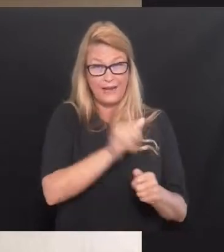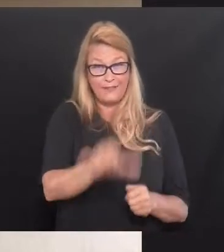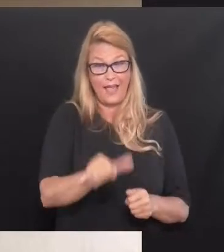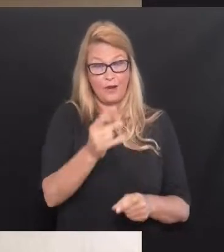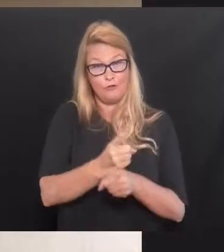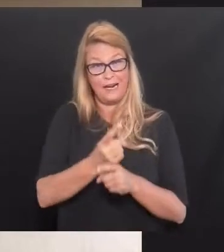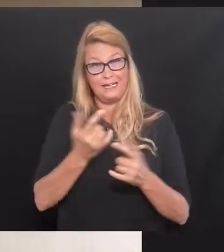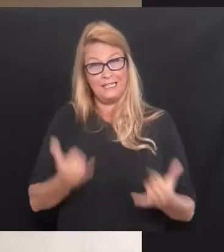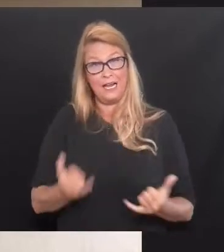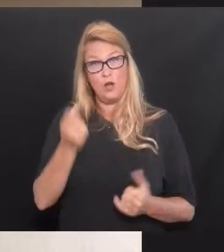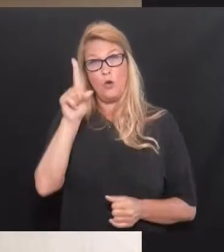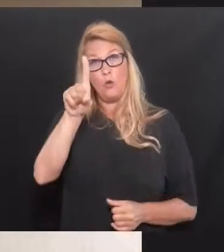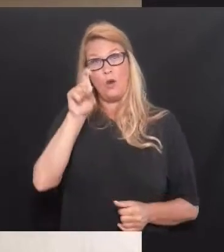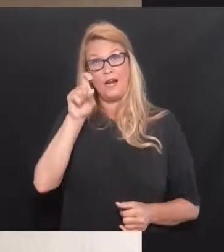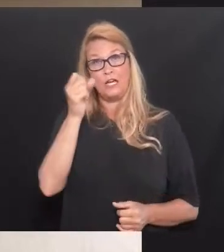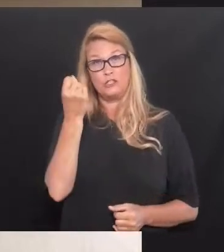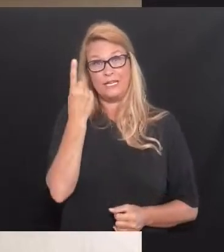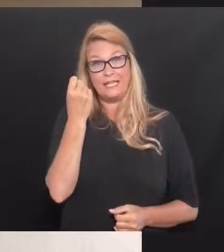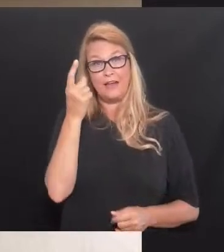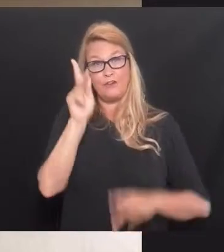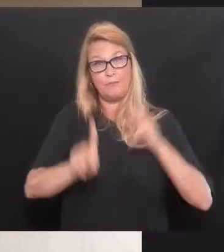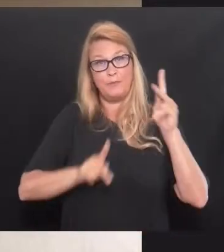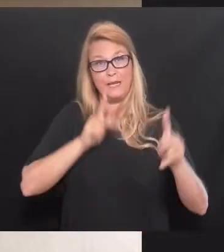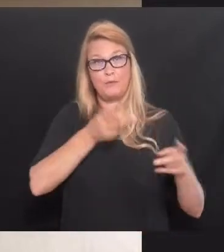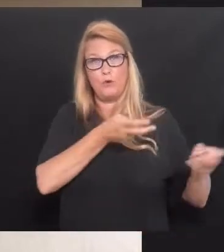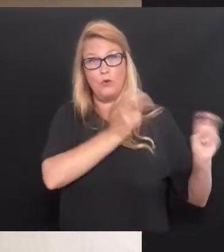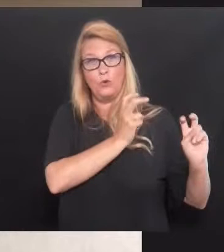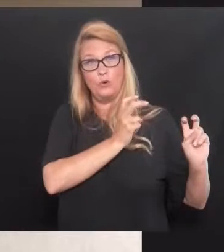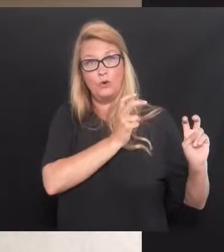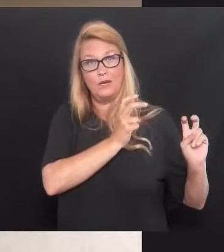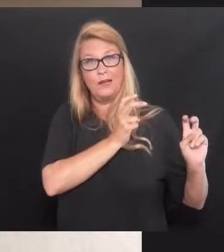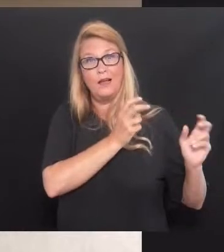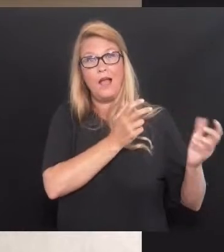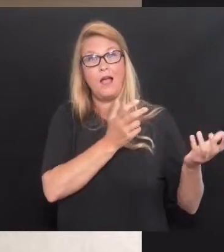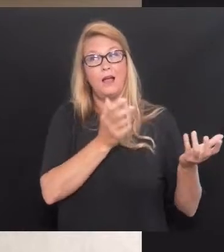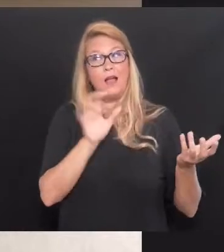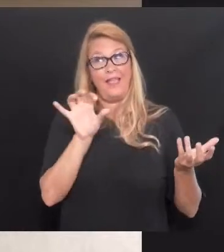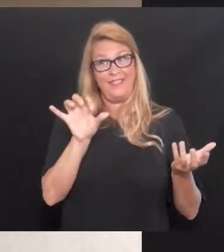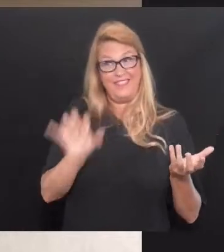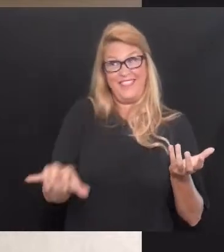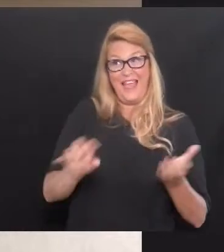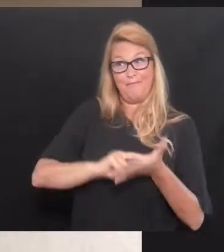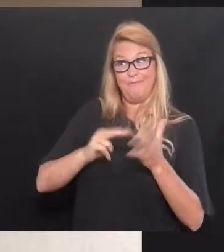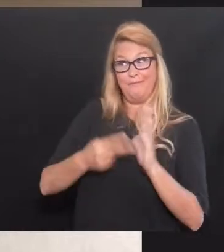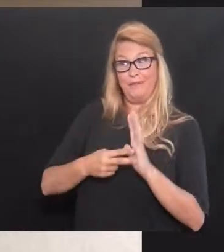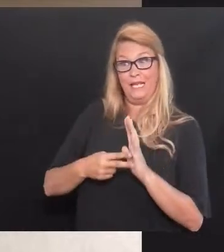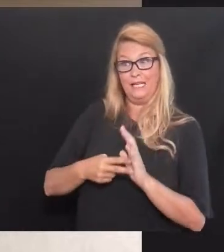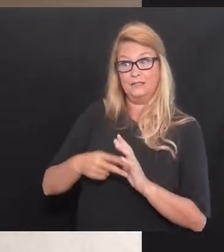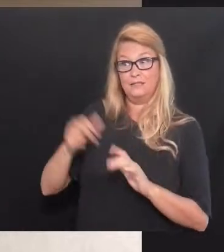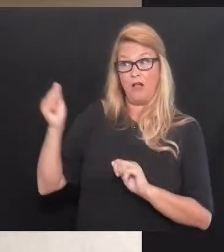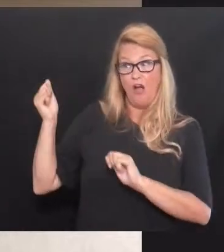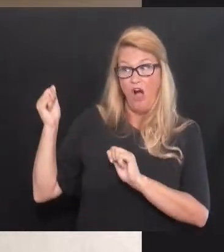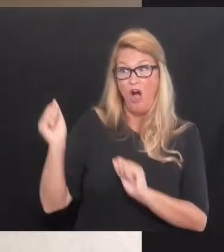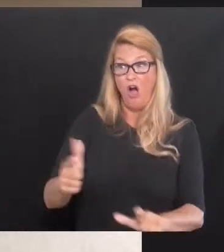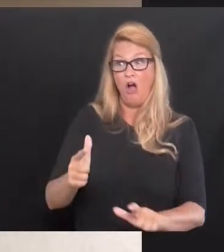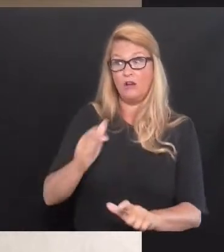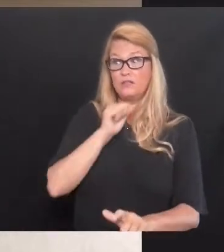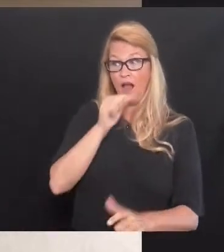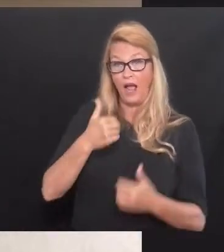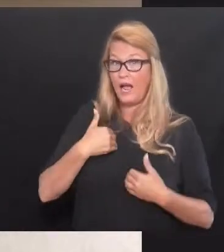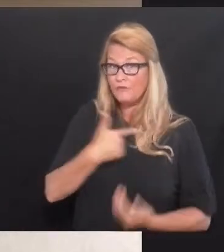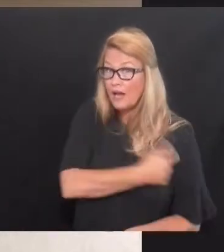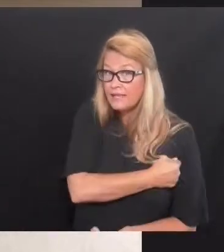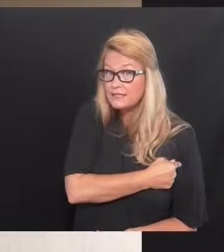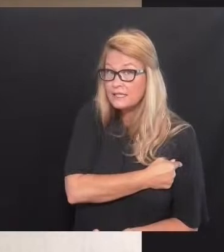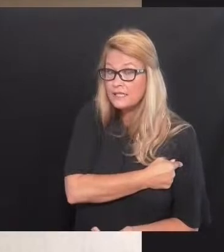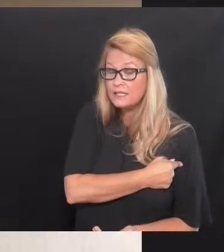now, 111 people are in the hospital with COVID. So if that data showed all of those people were unvaccinated, wouldn't